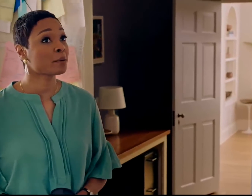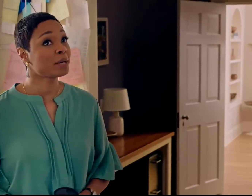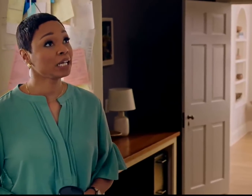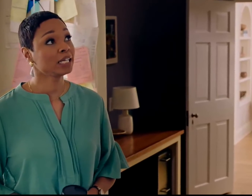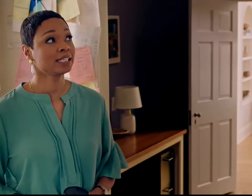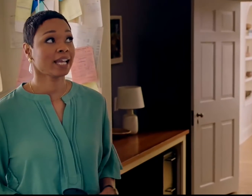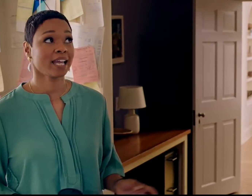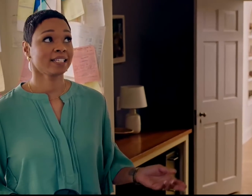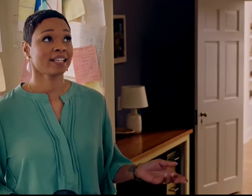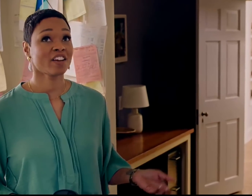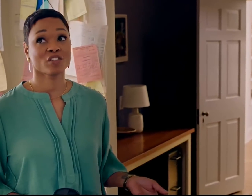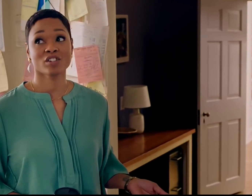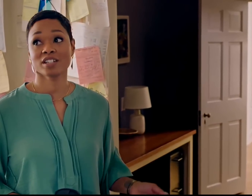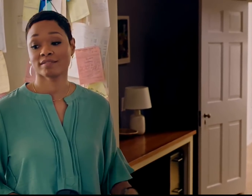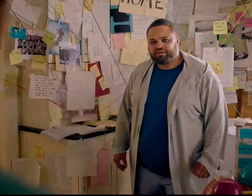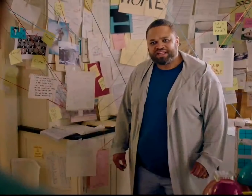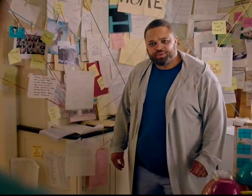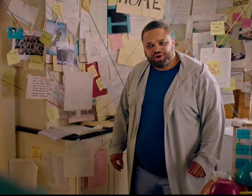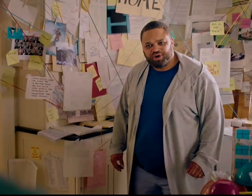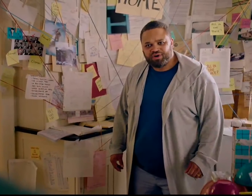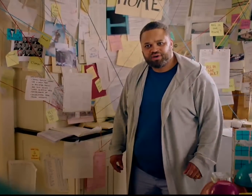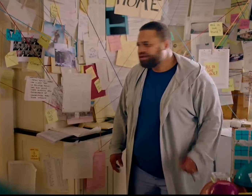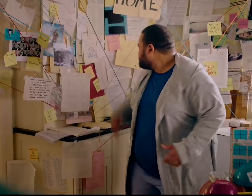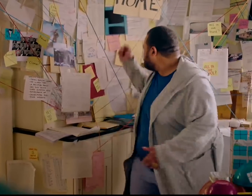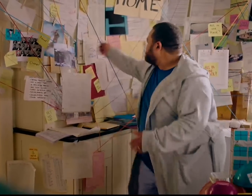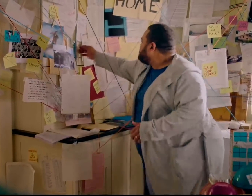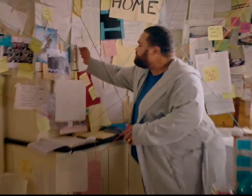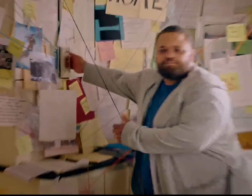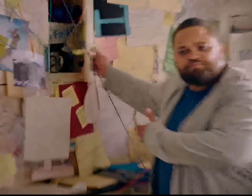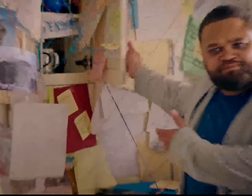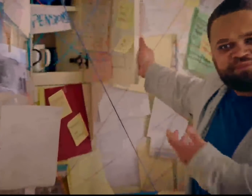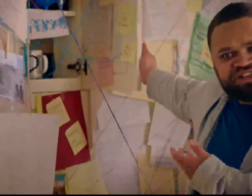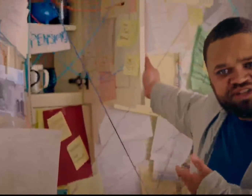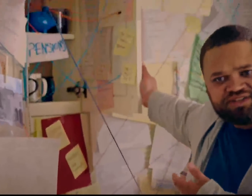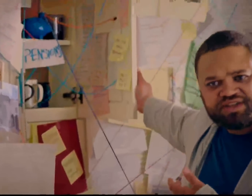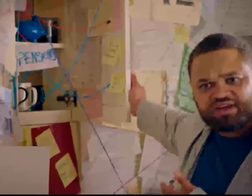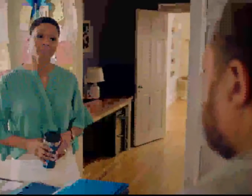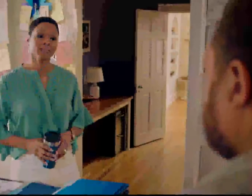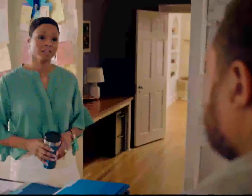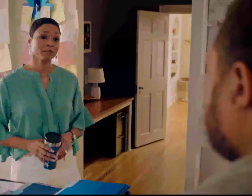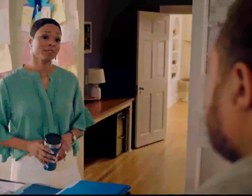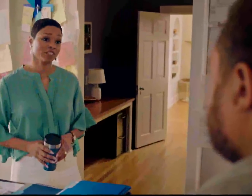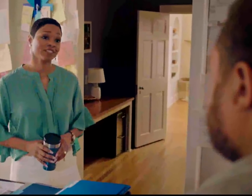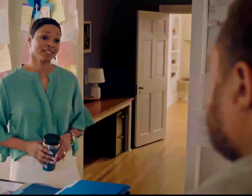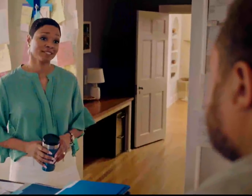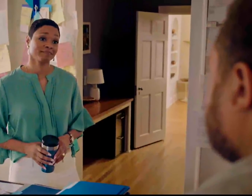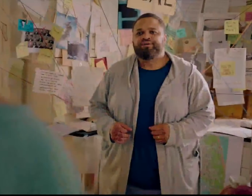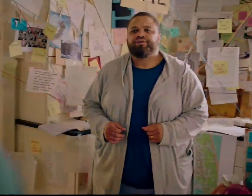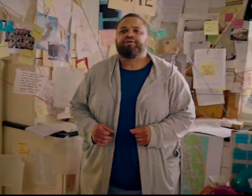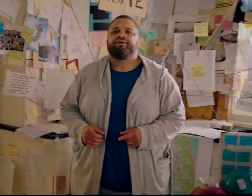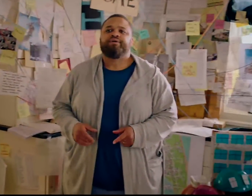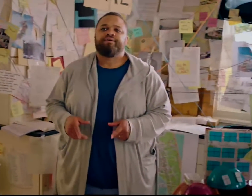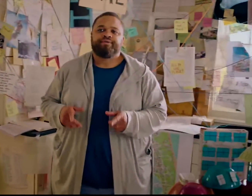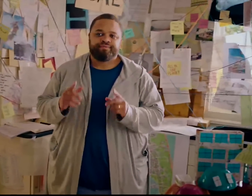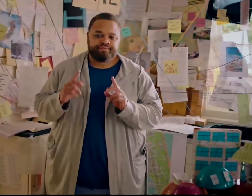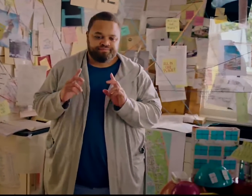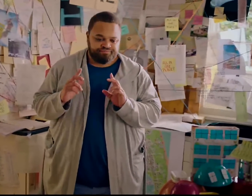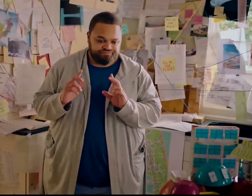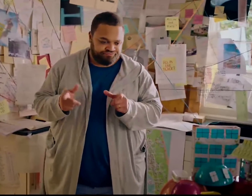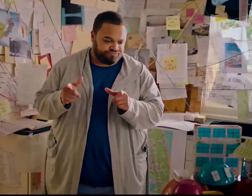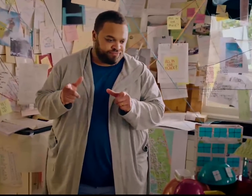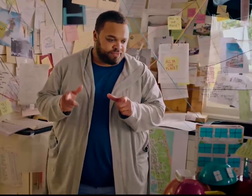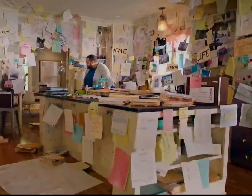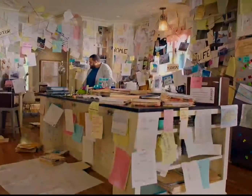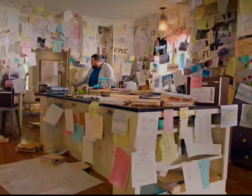Save a lot of money and effort. They do it all? Even pensions? Even pensions. We're like a husband